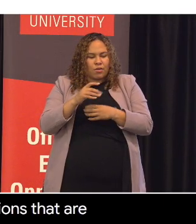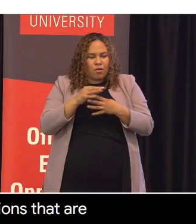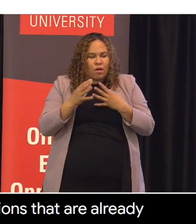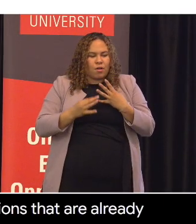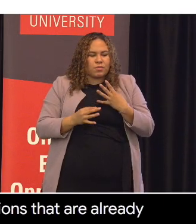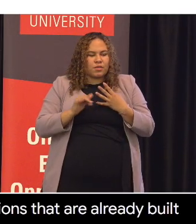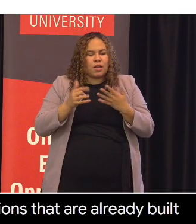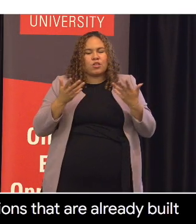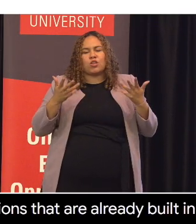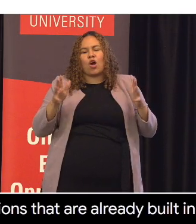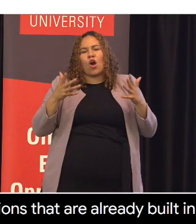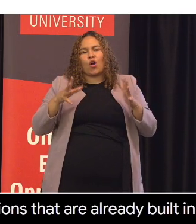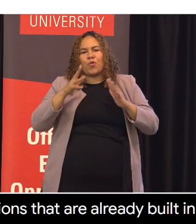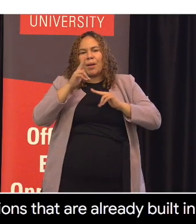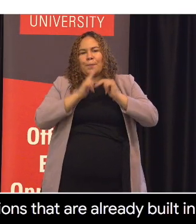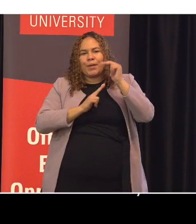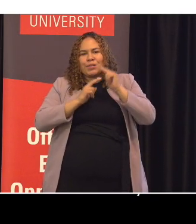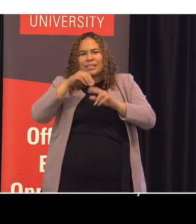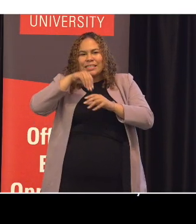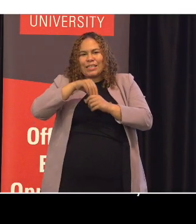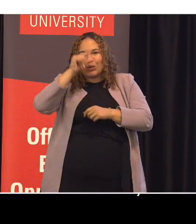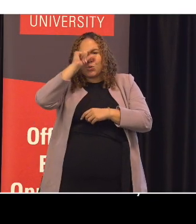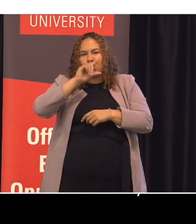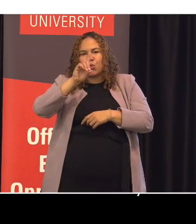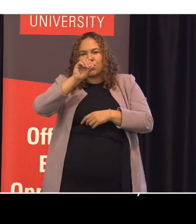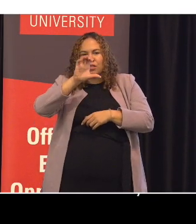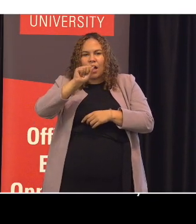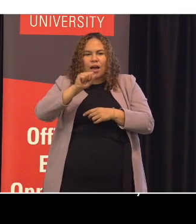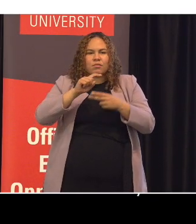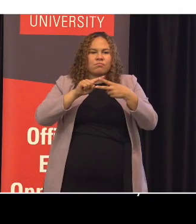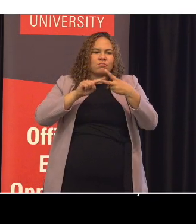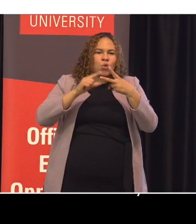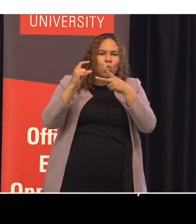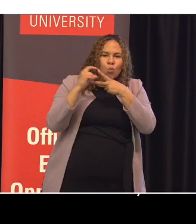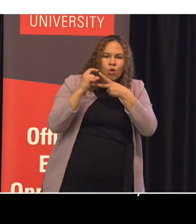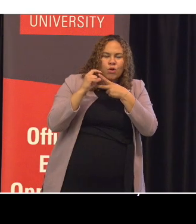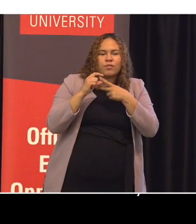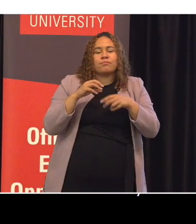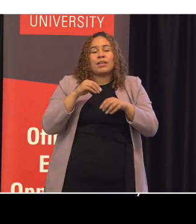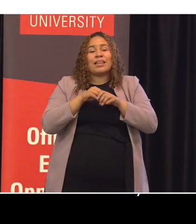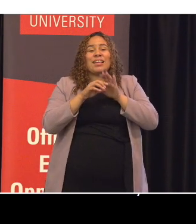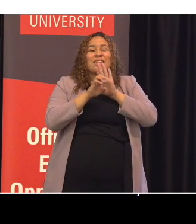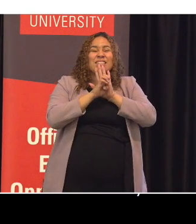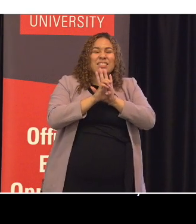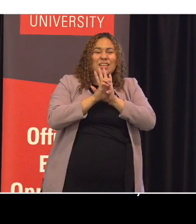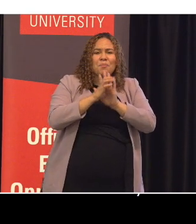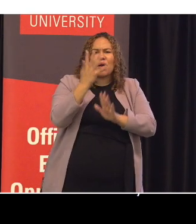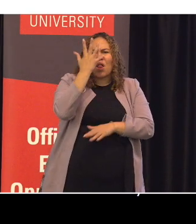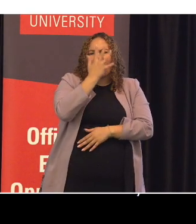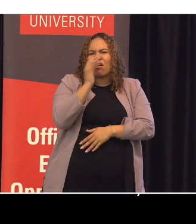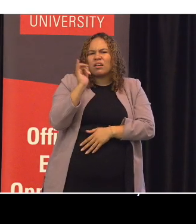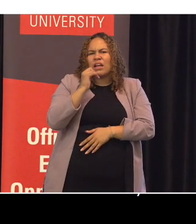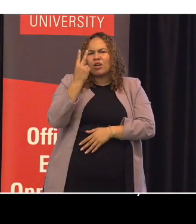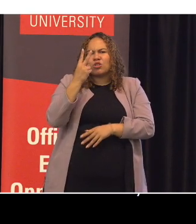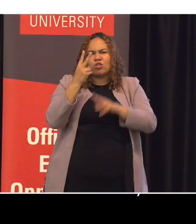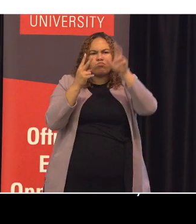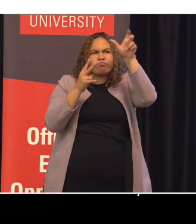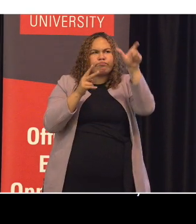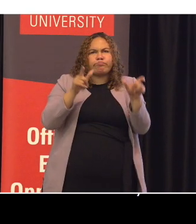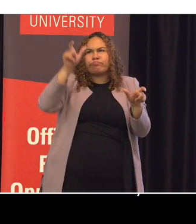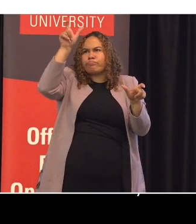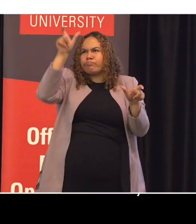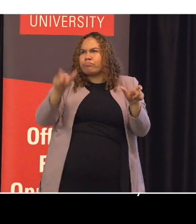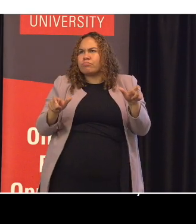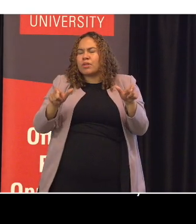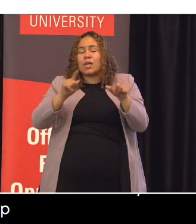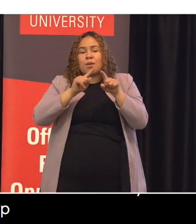already built in to Google Docs, to Word. In the example, it looked like 2 columns, but the person had